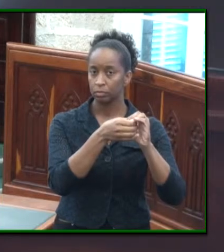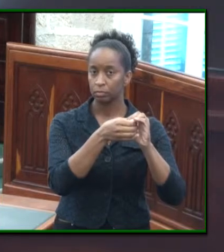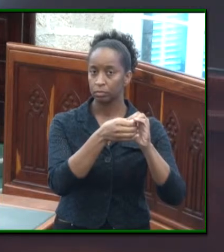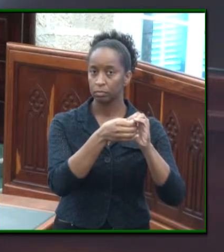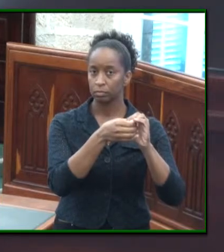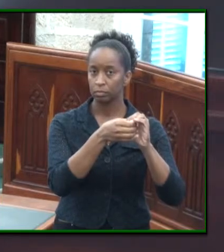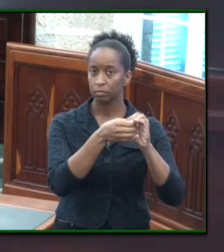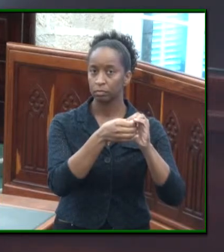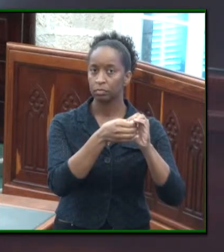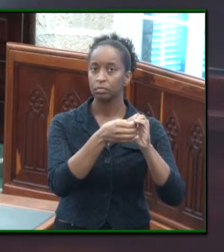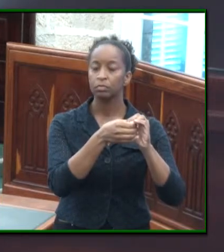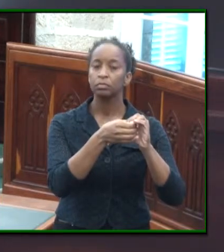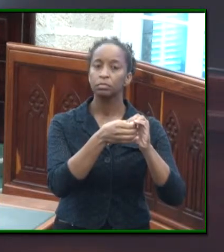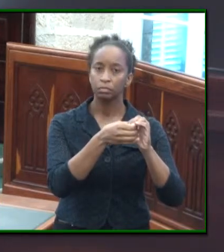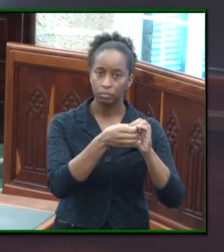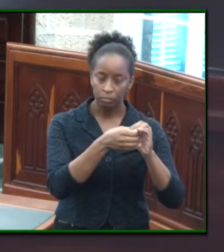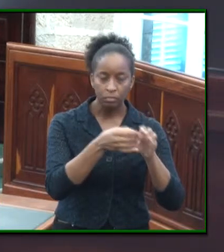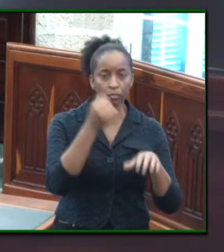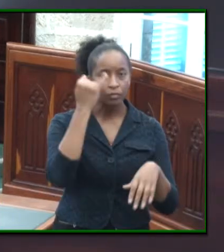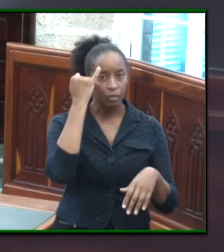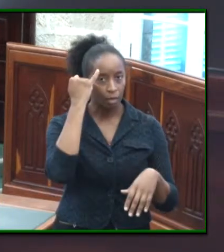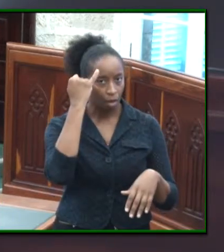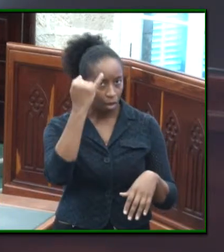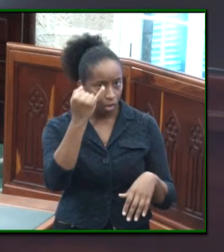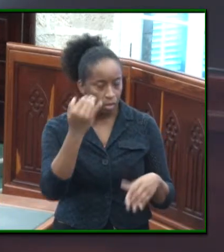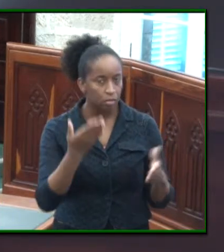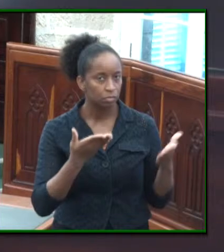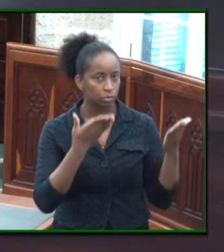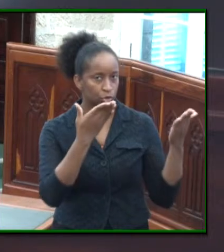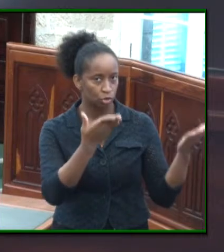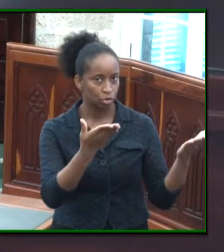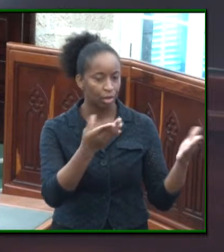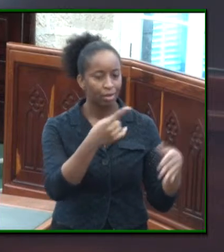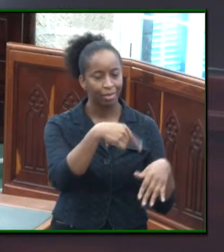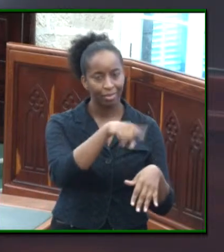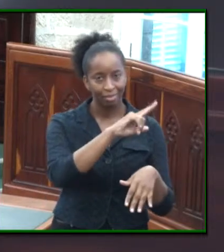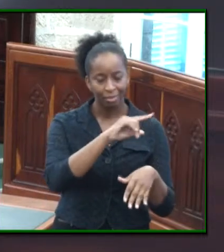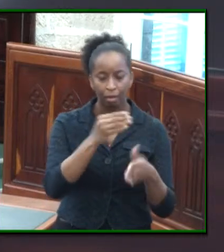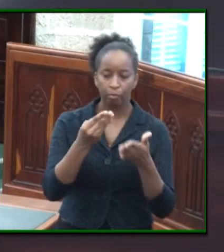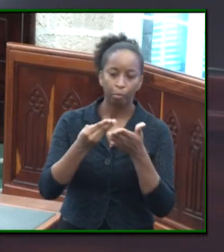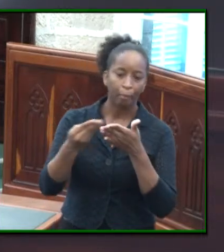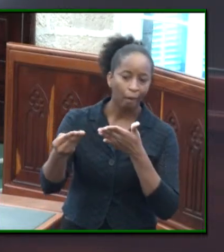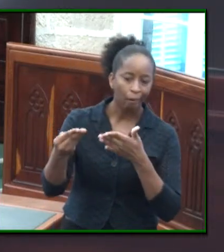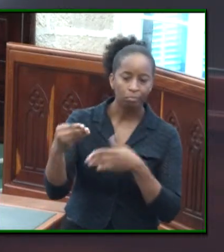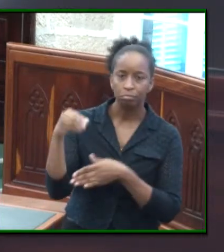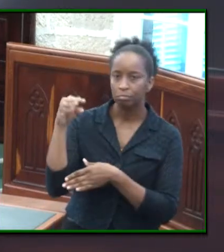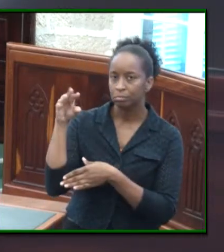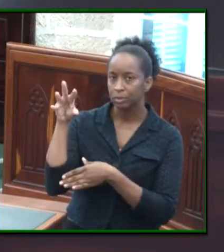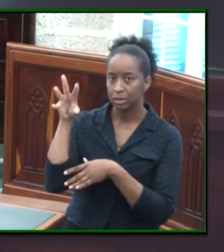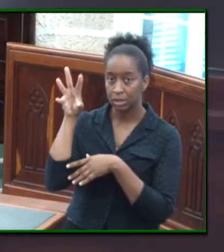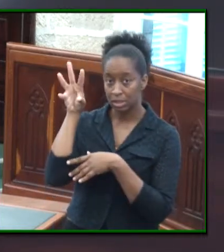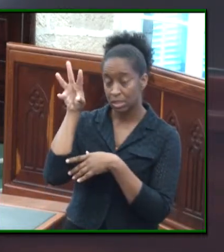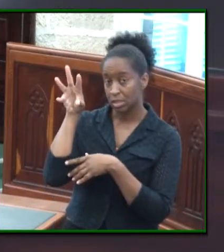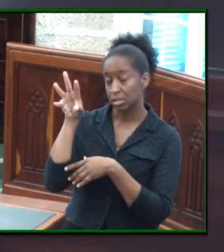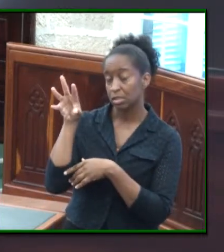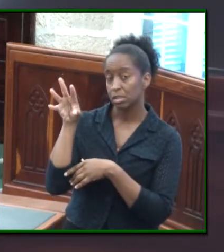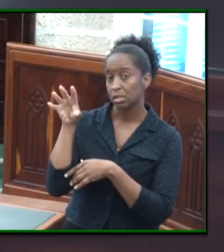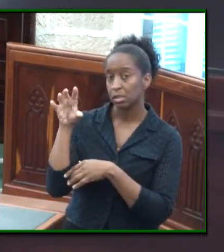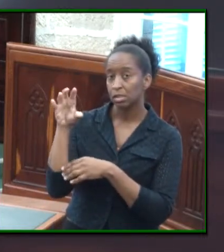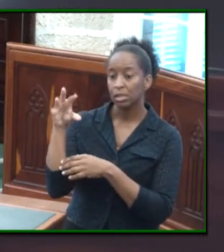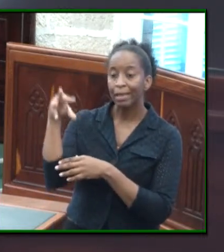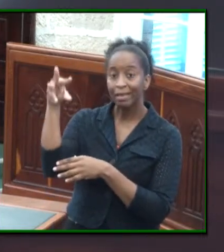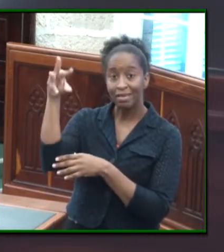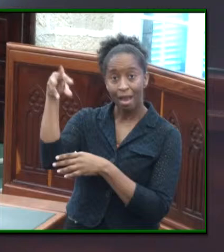aspects of technology. That is putting up cameras, and some persons even mention purchasing some